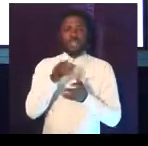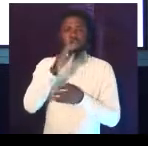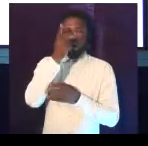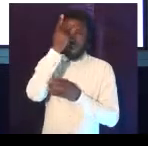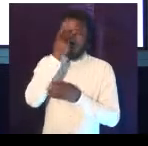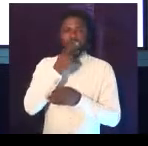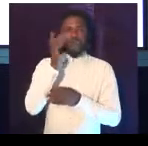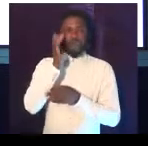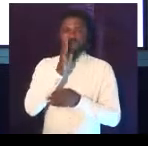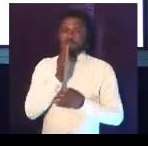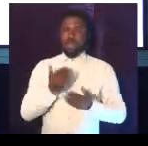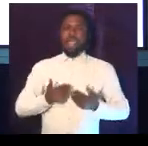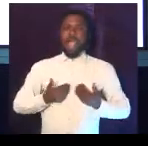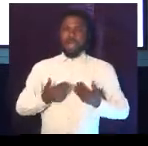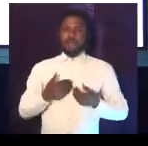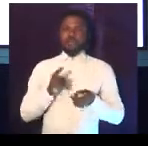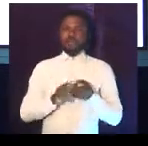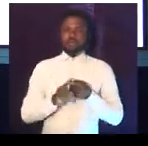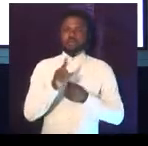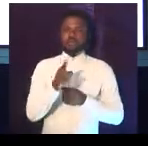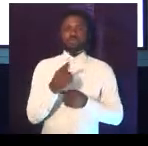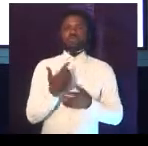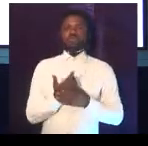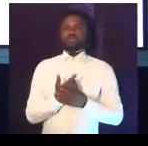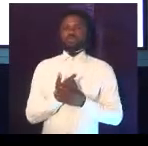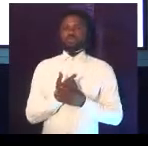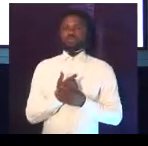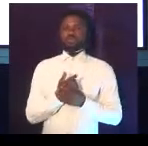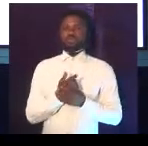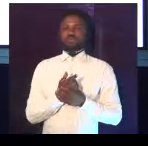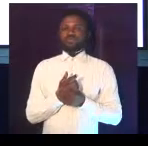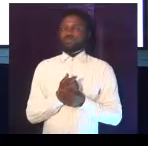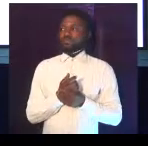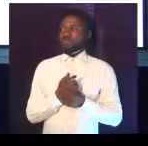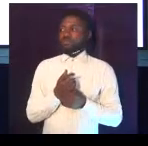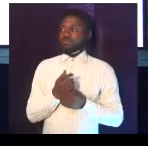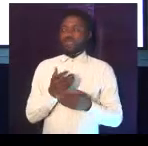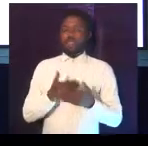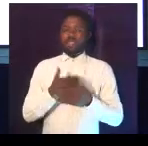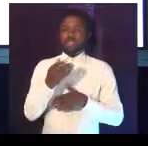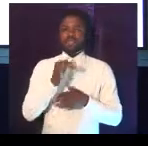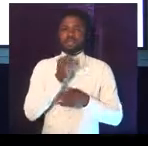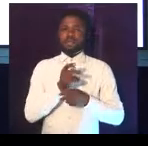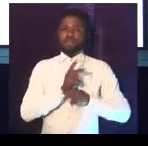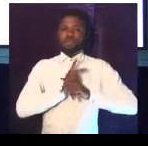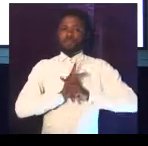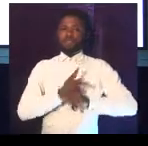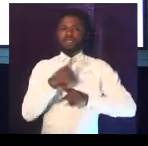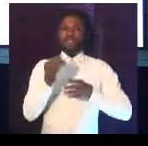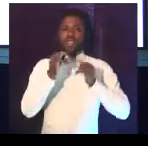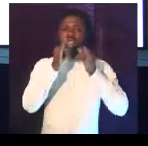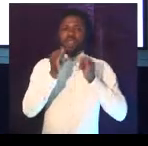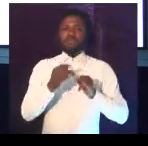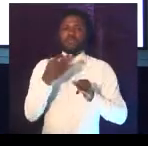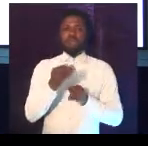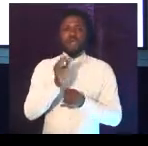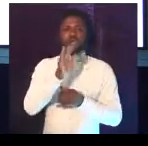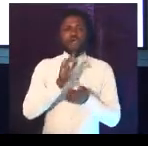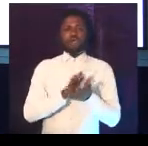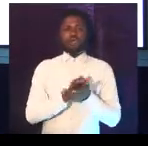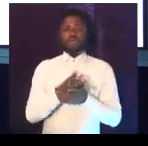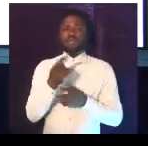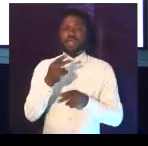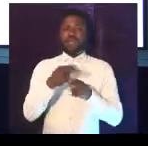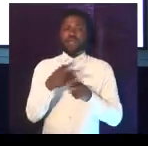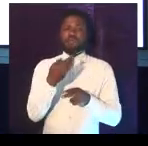parents will really be happy with you that I have given birth to a very good and great child. Next is protect the image